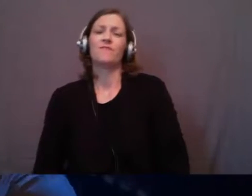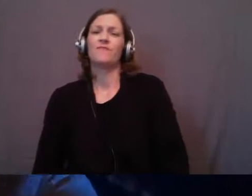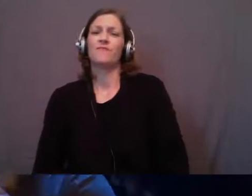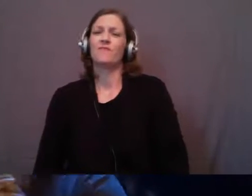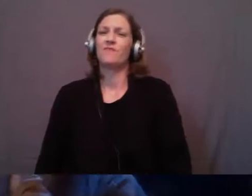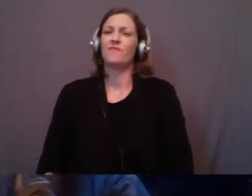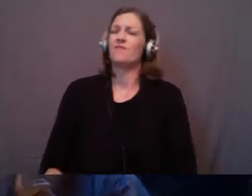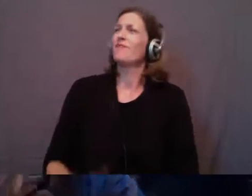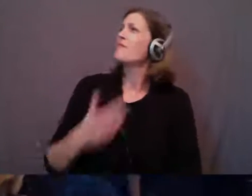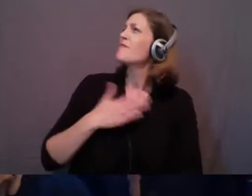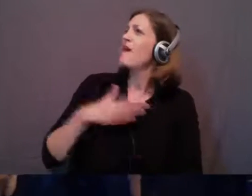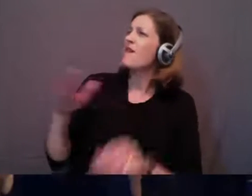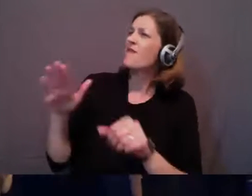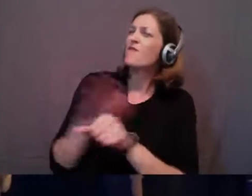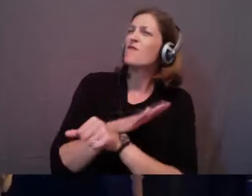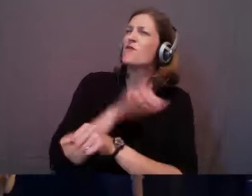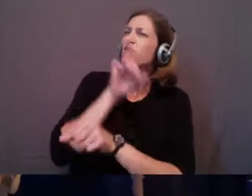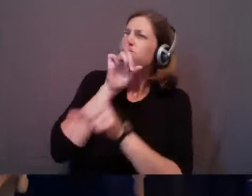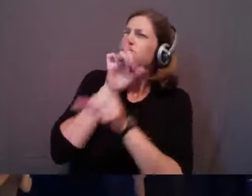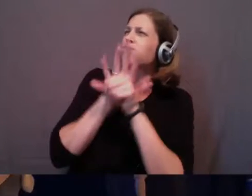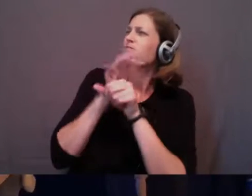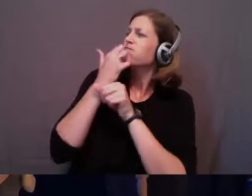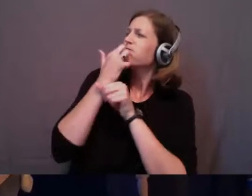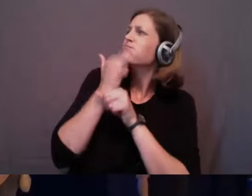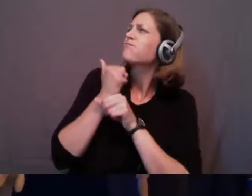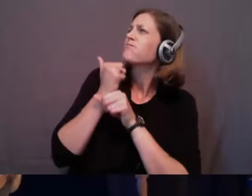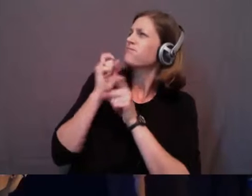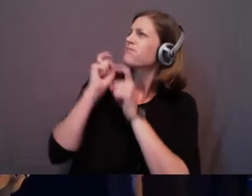Nothing less than my devotion.